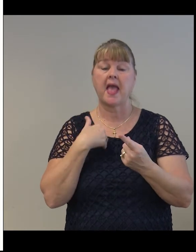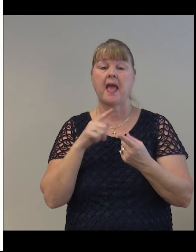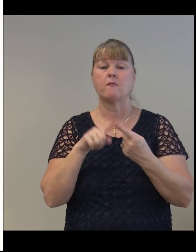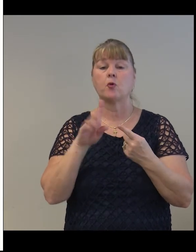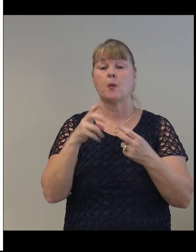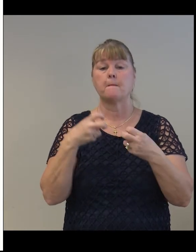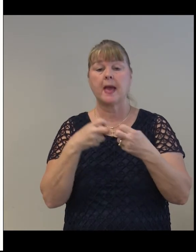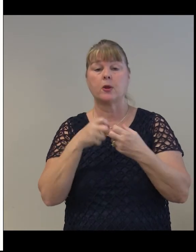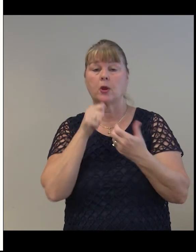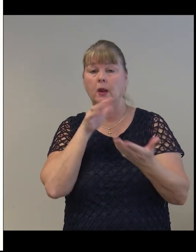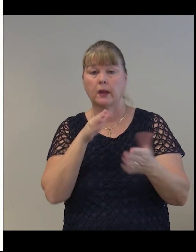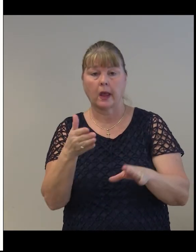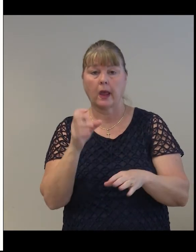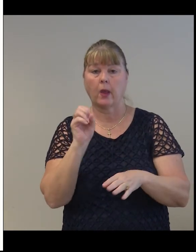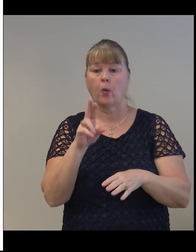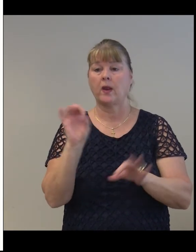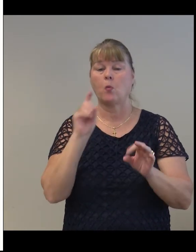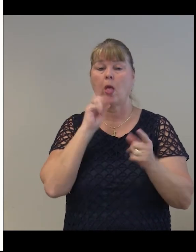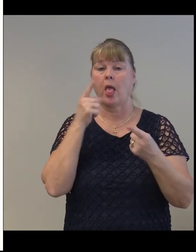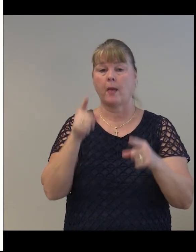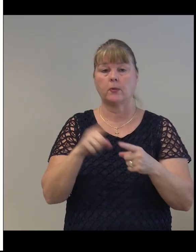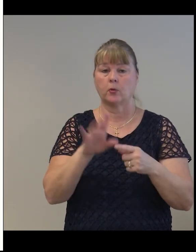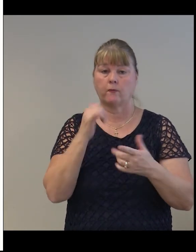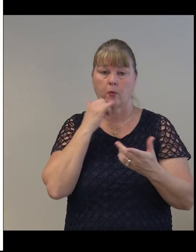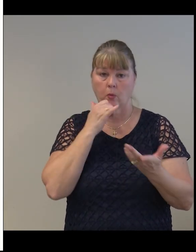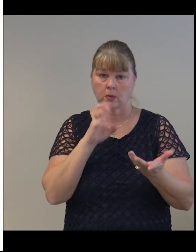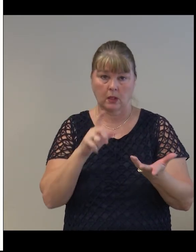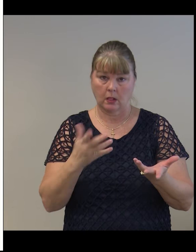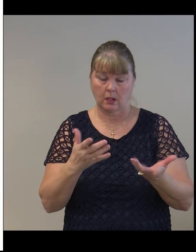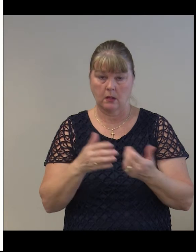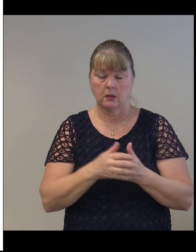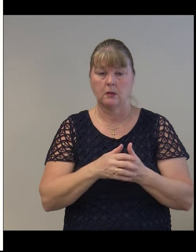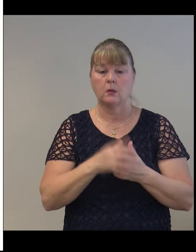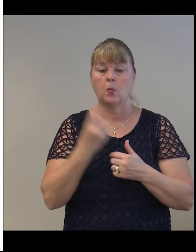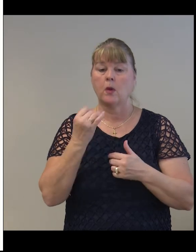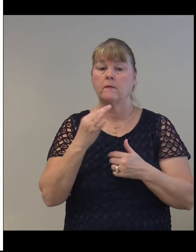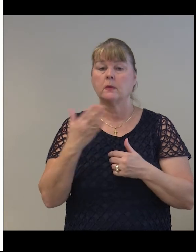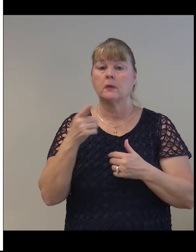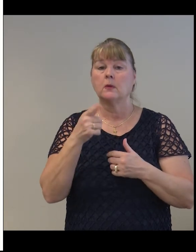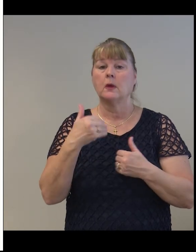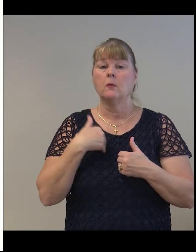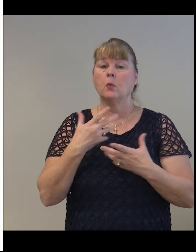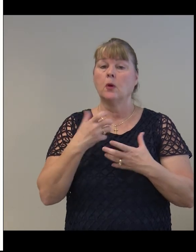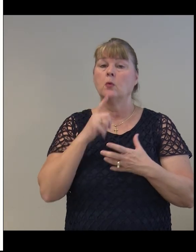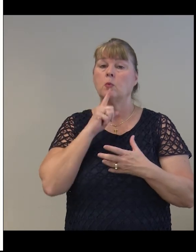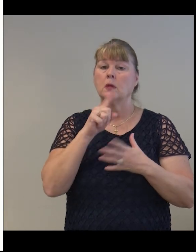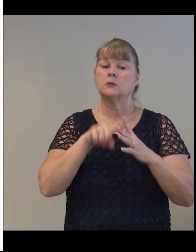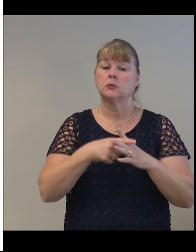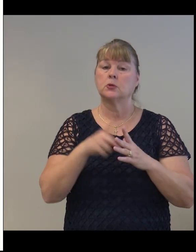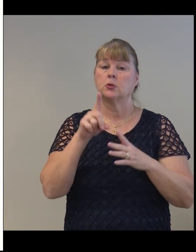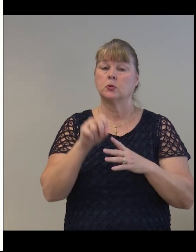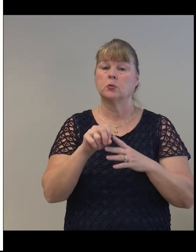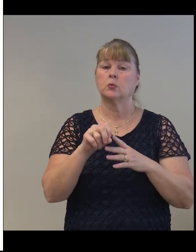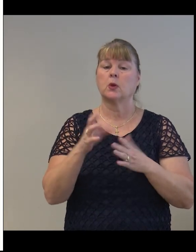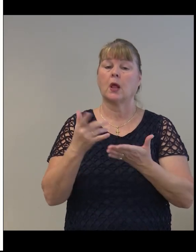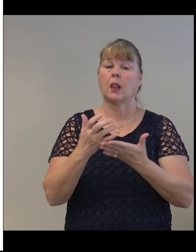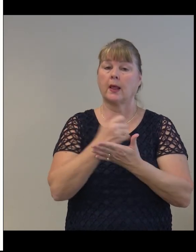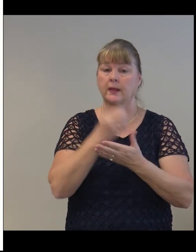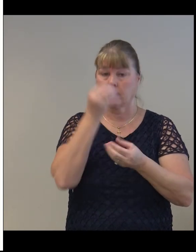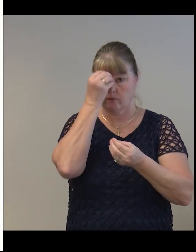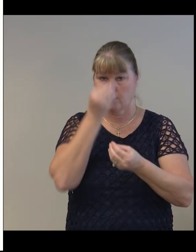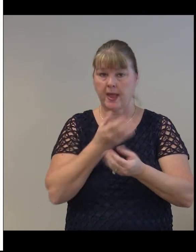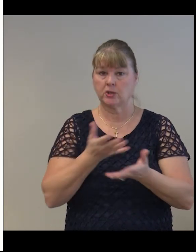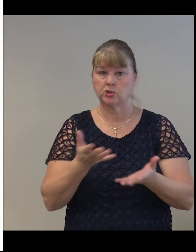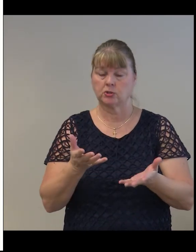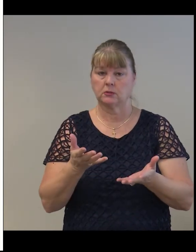that your battery will never die or nothing will ever happen. One of the things that we want you to really start to do is